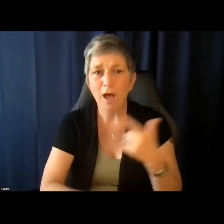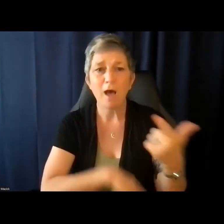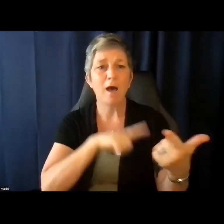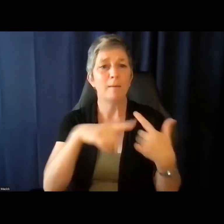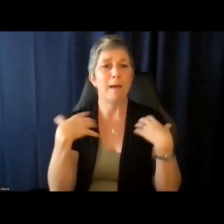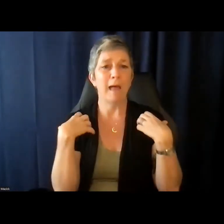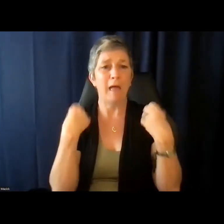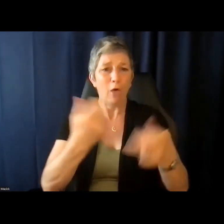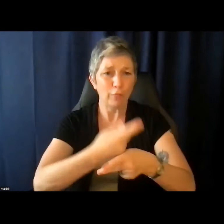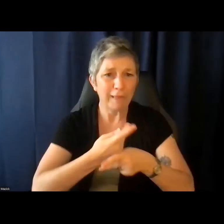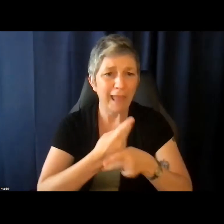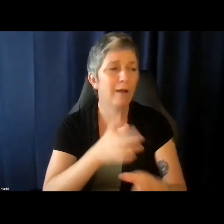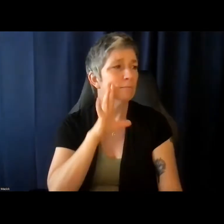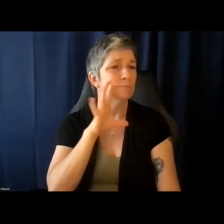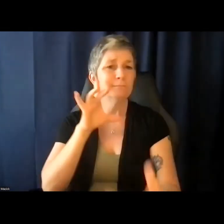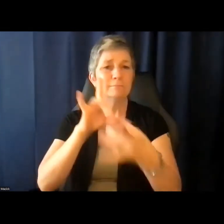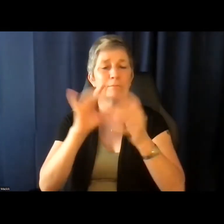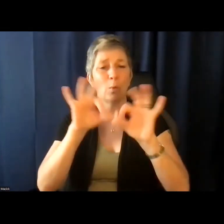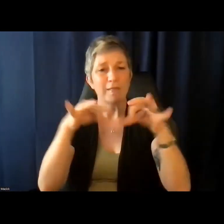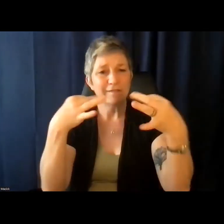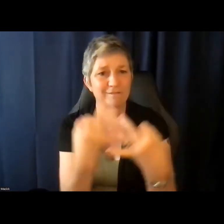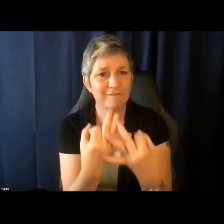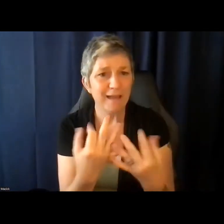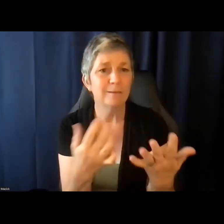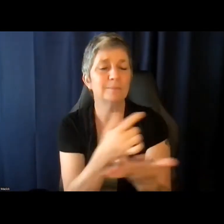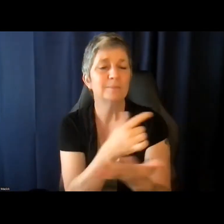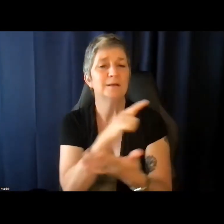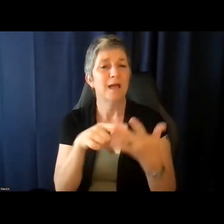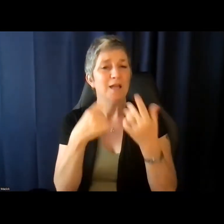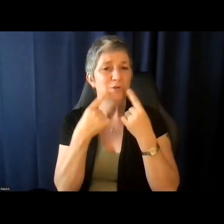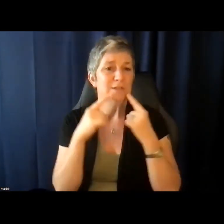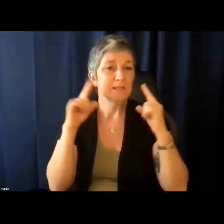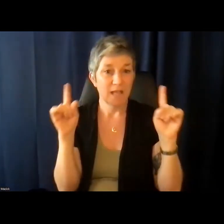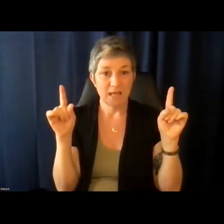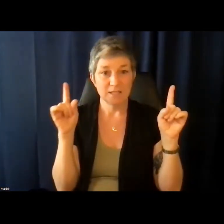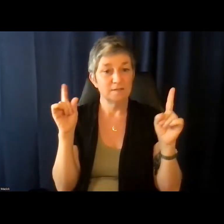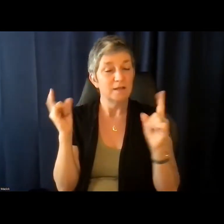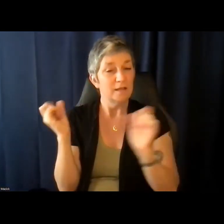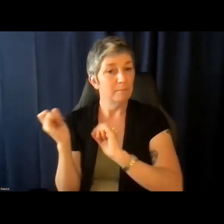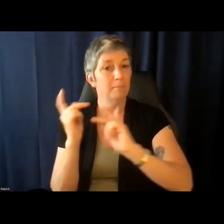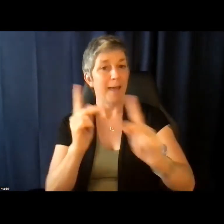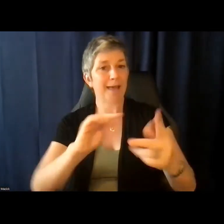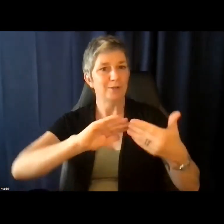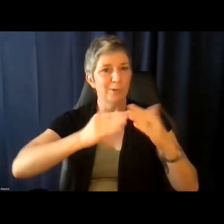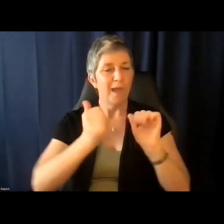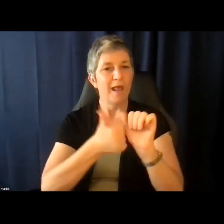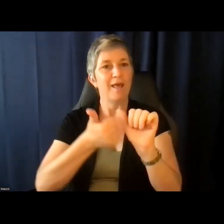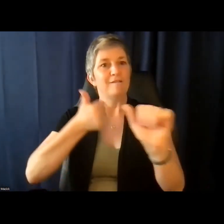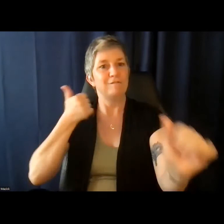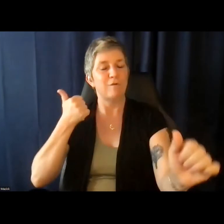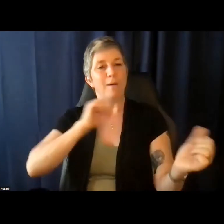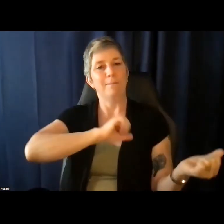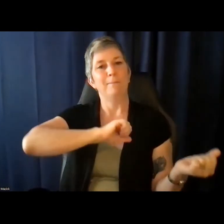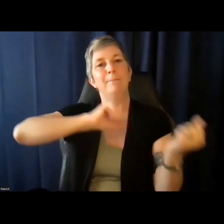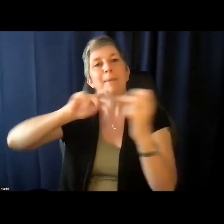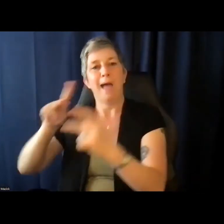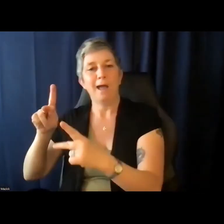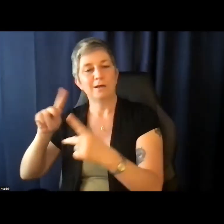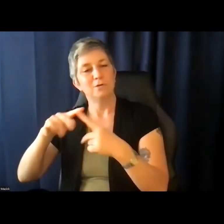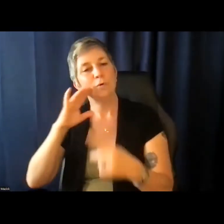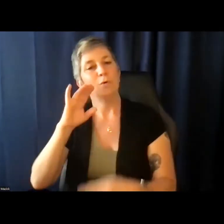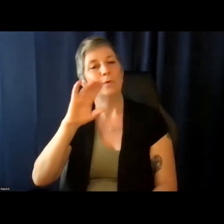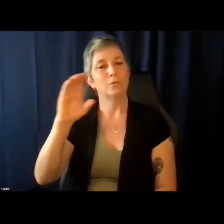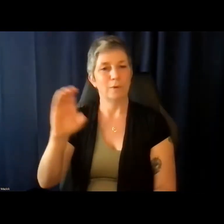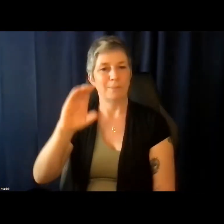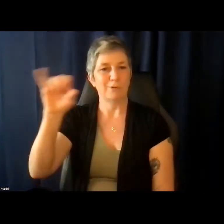healthcare, to reconnect with family members, and to help successfully reenter the community and avoid criminal justice involvement. Second,